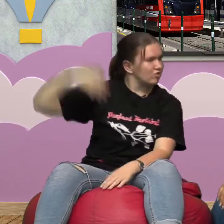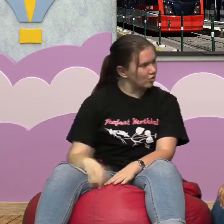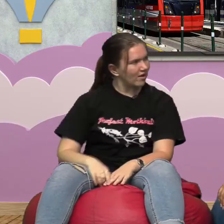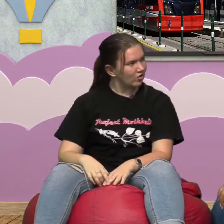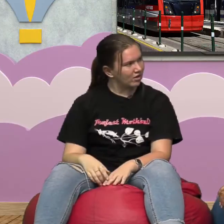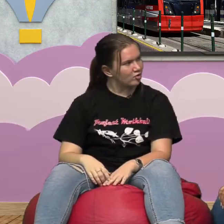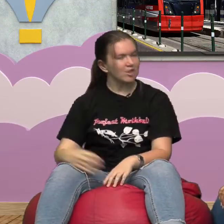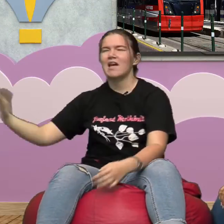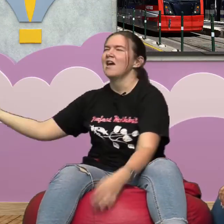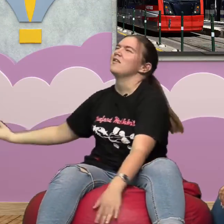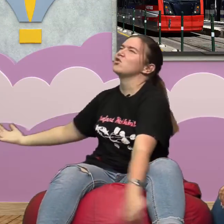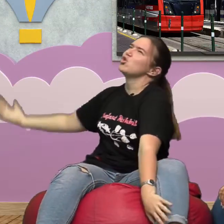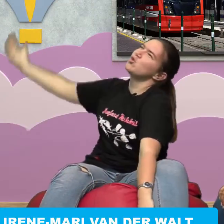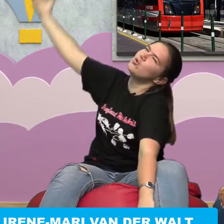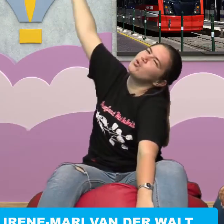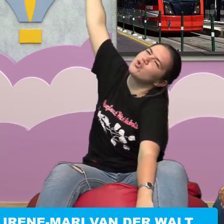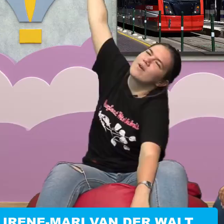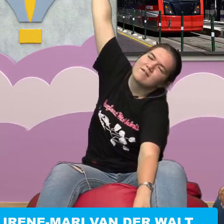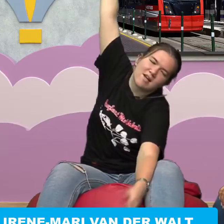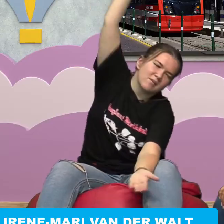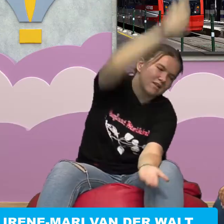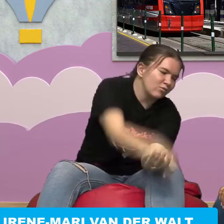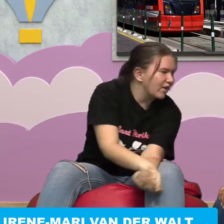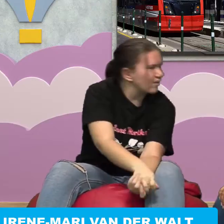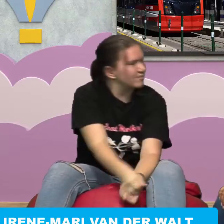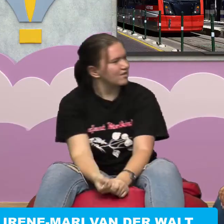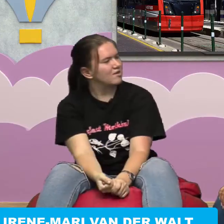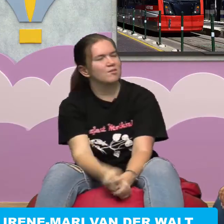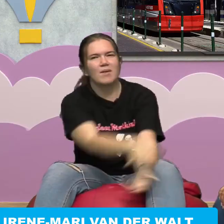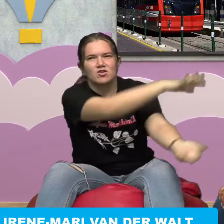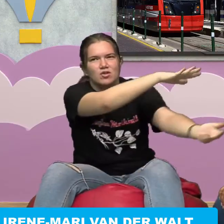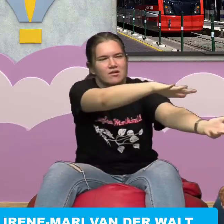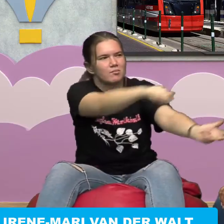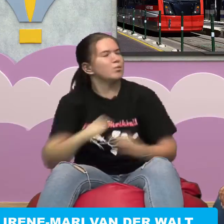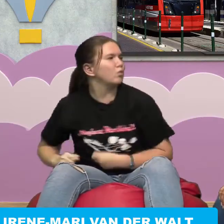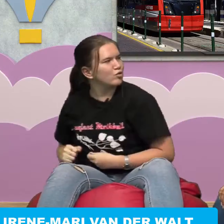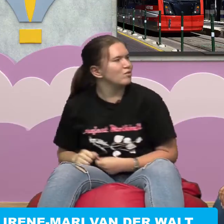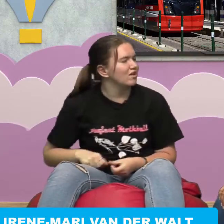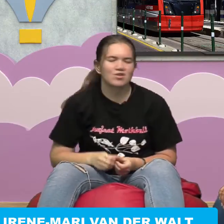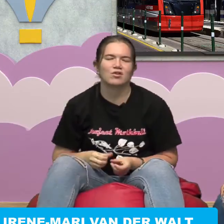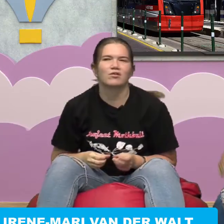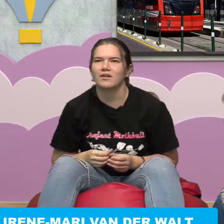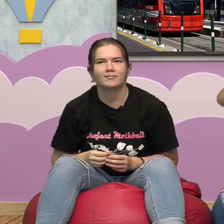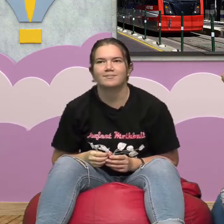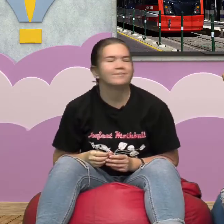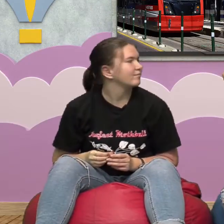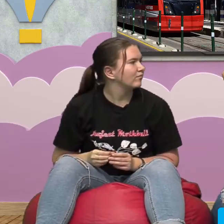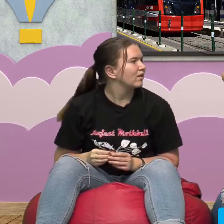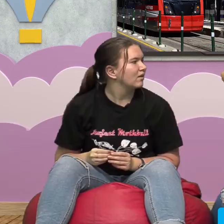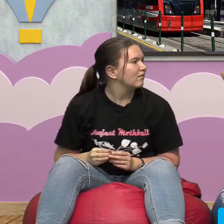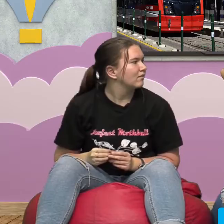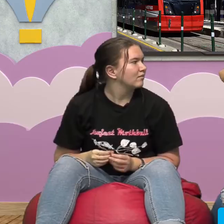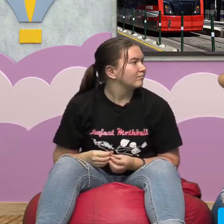huge. And then you turn your back on the ocean, this huge waves come and a wave comes and it smacks you down and it pulls you in. It's not great.